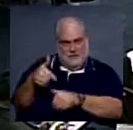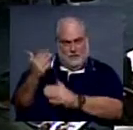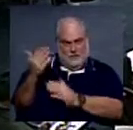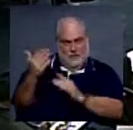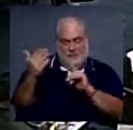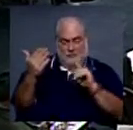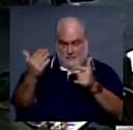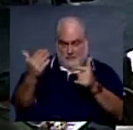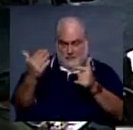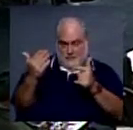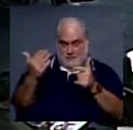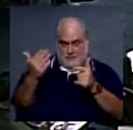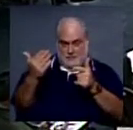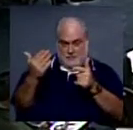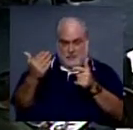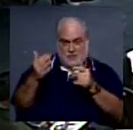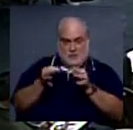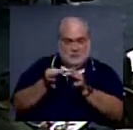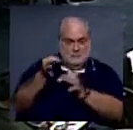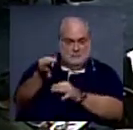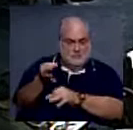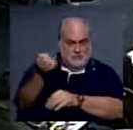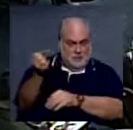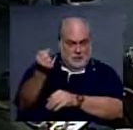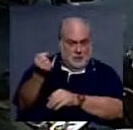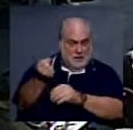There's a motion and a second to defer. Is there any discussion?